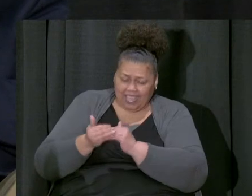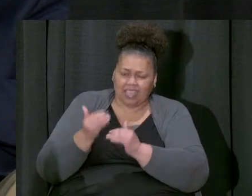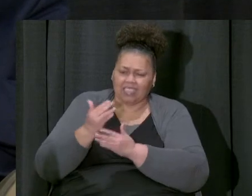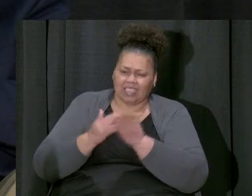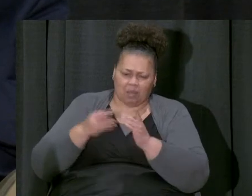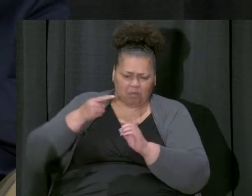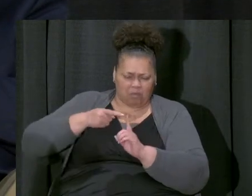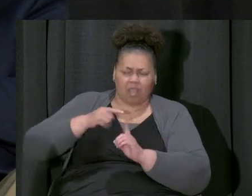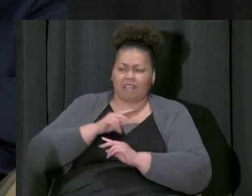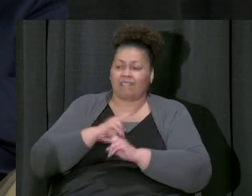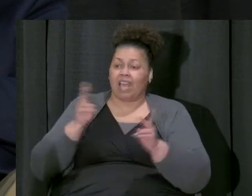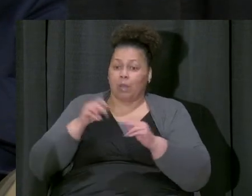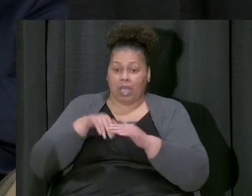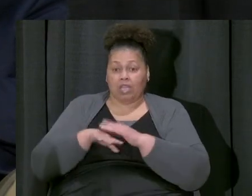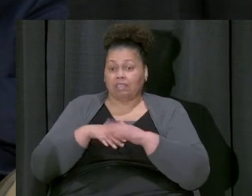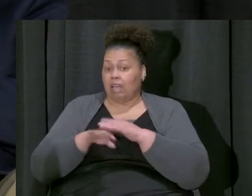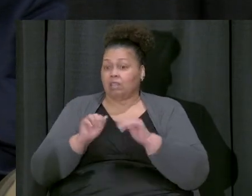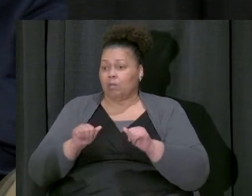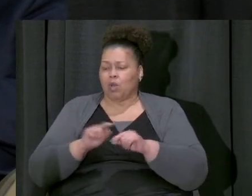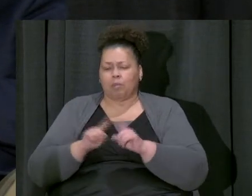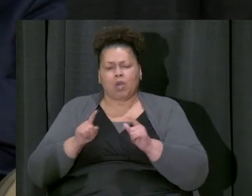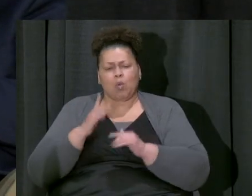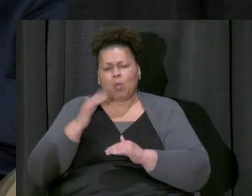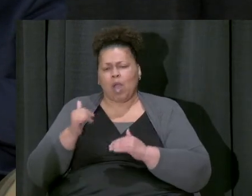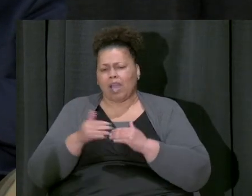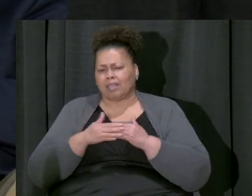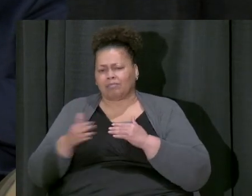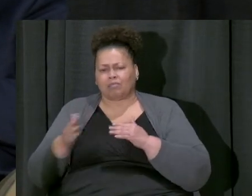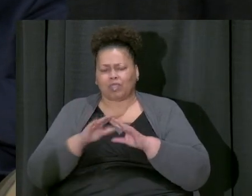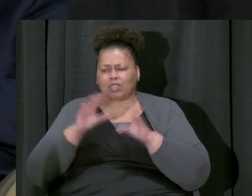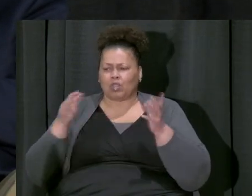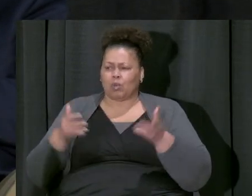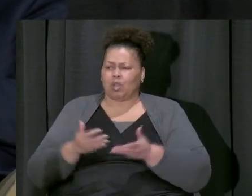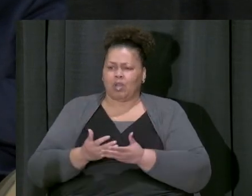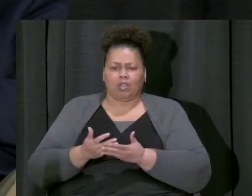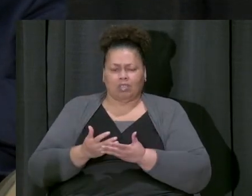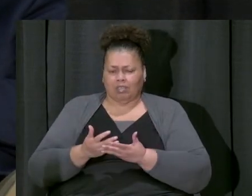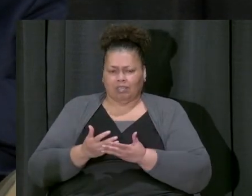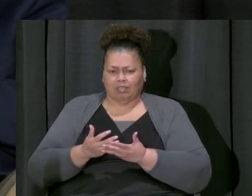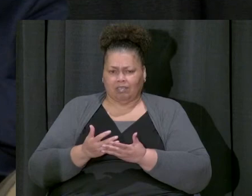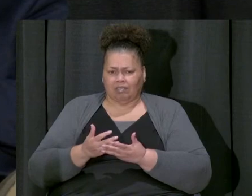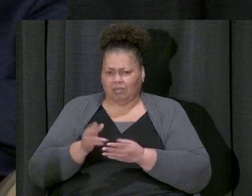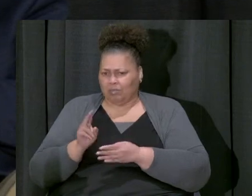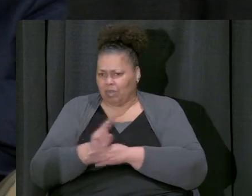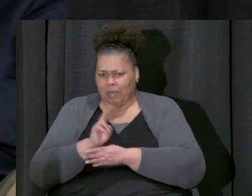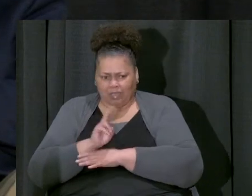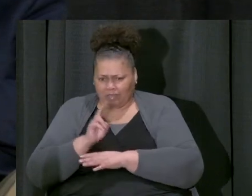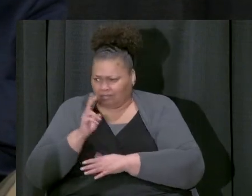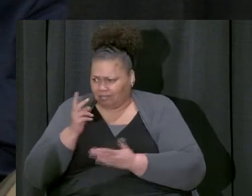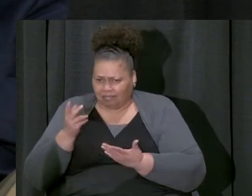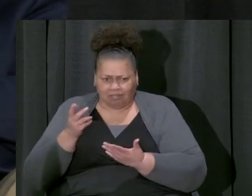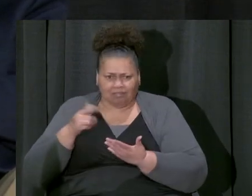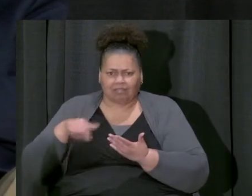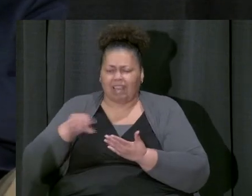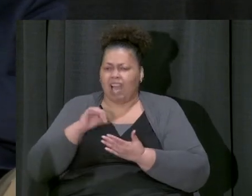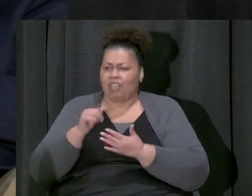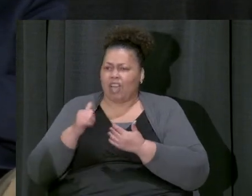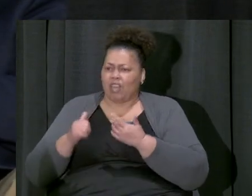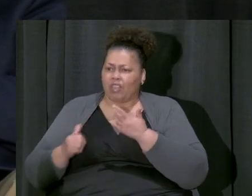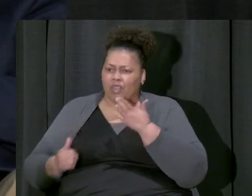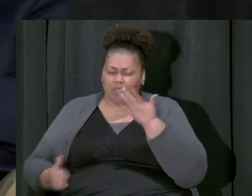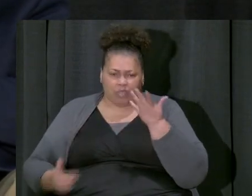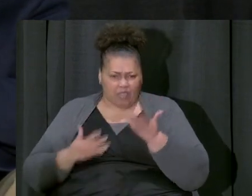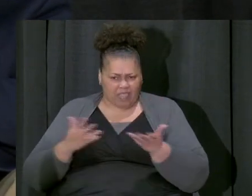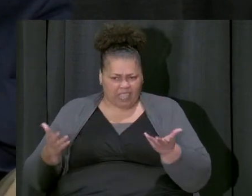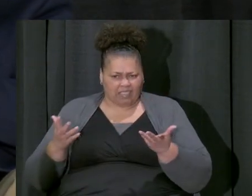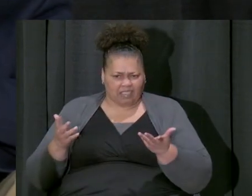really accessible, but how about all the rest of the world? You know, people don't live on one product their whole, you know, they got to live all of it. So we